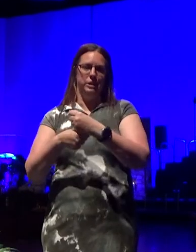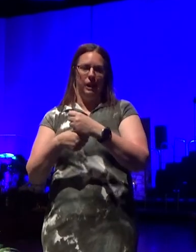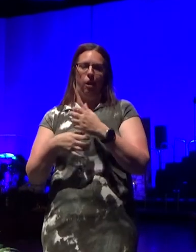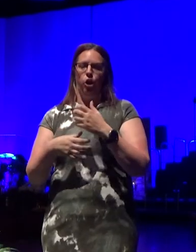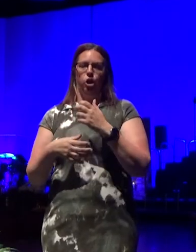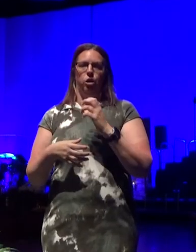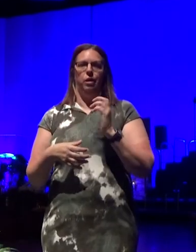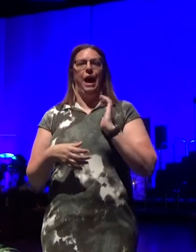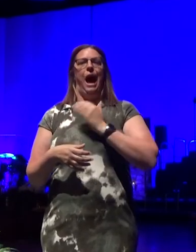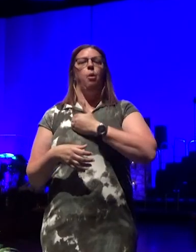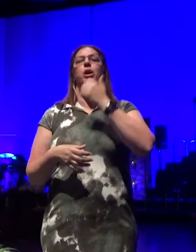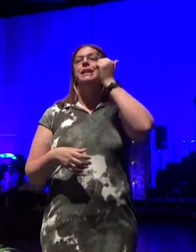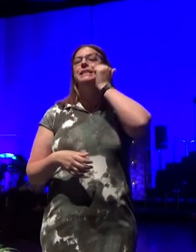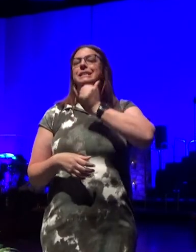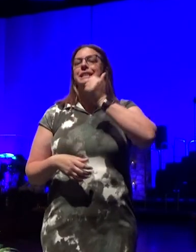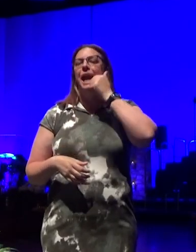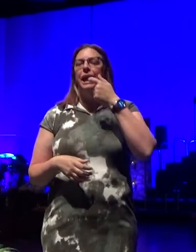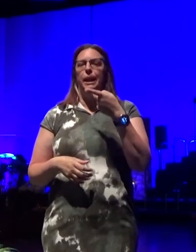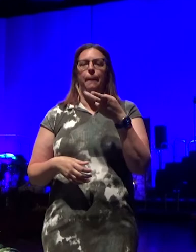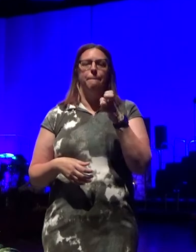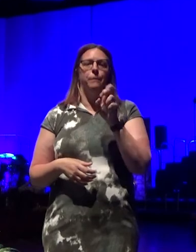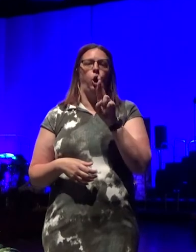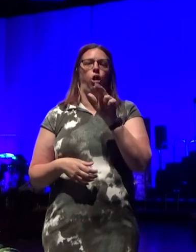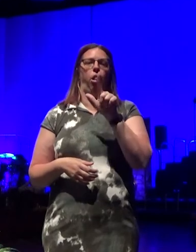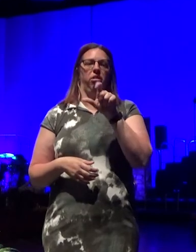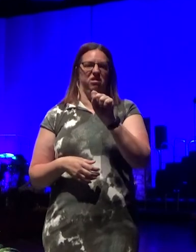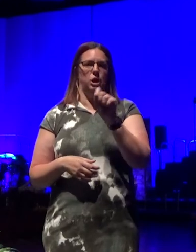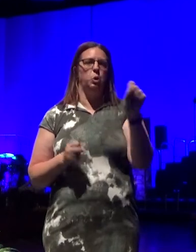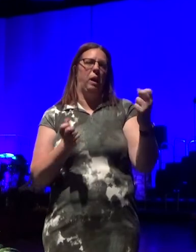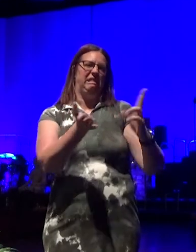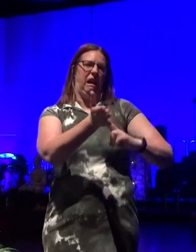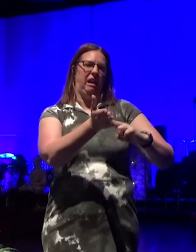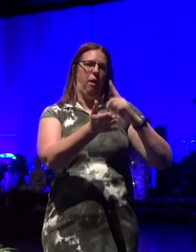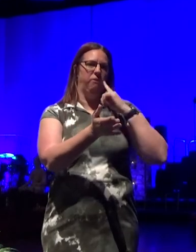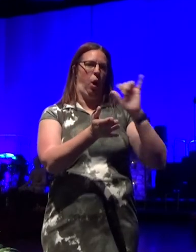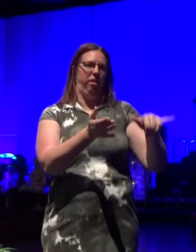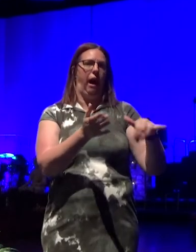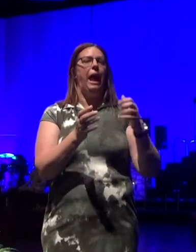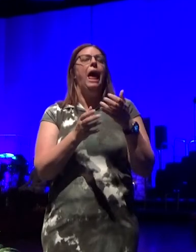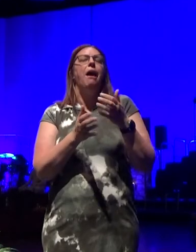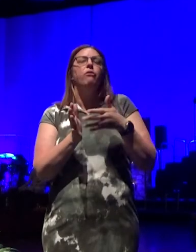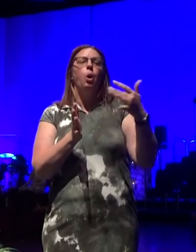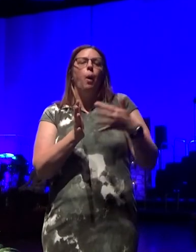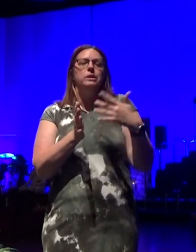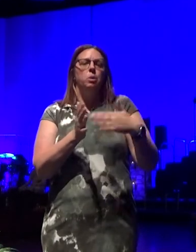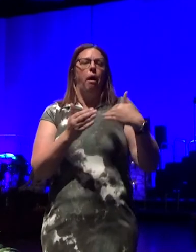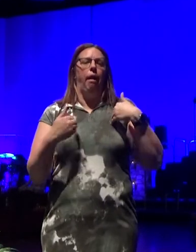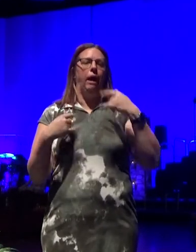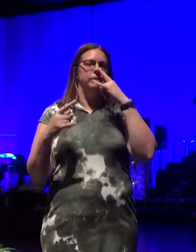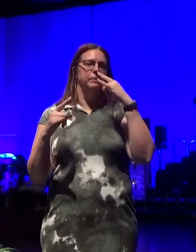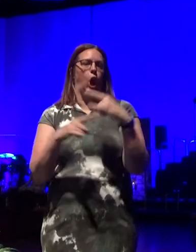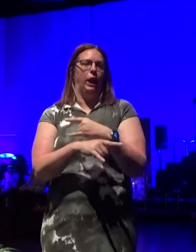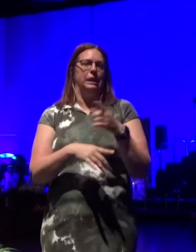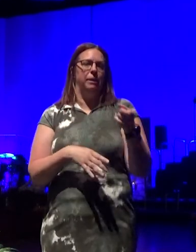of inspiration, and every once in a while I let some sarcasm slip in there, but I try to pull those out. And so I have a couple daily pearl rejects for you